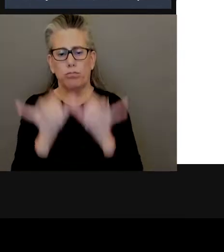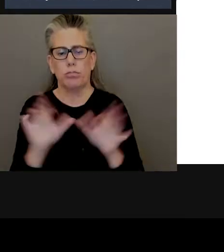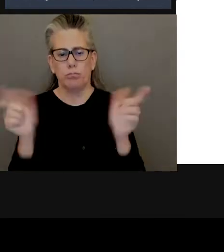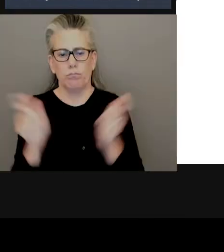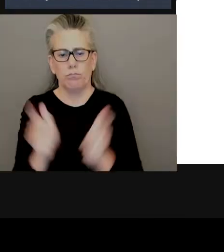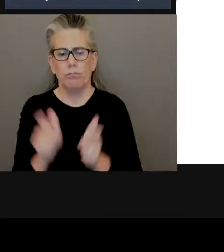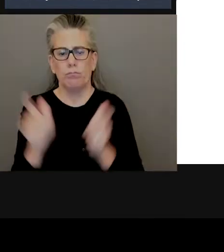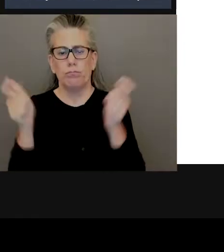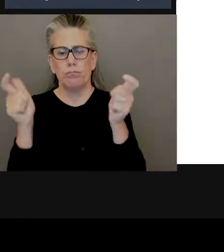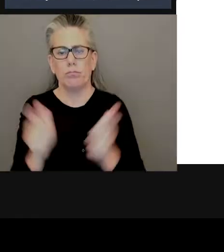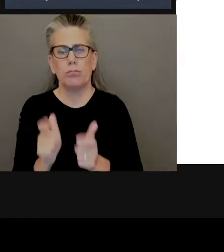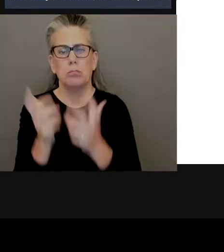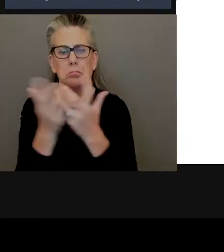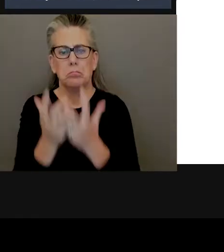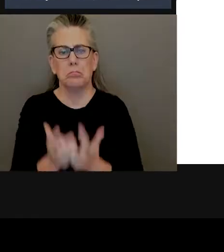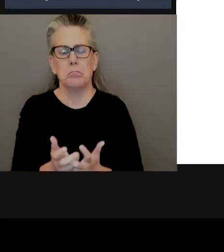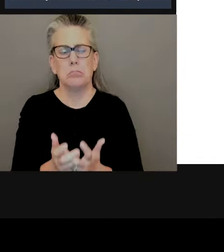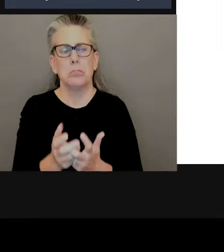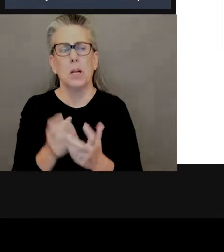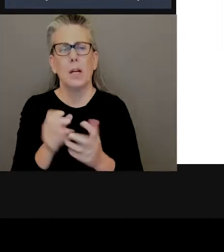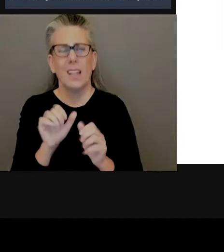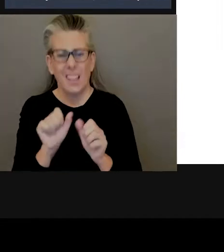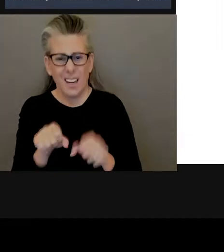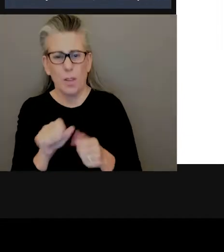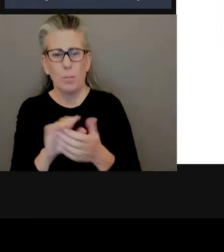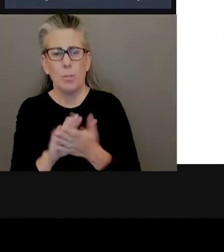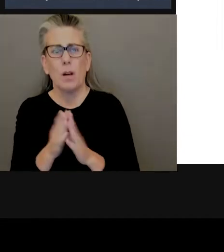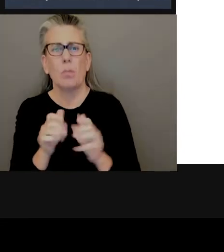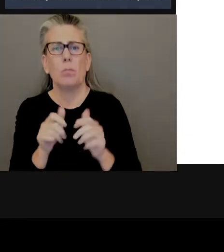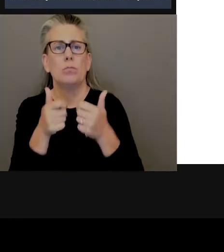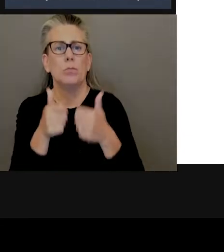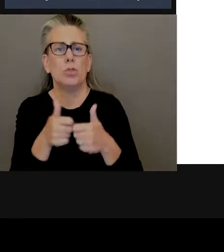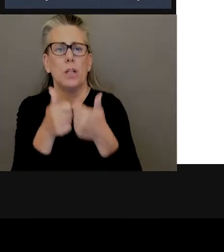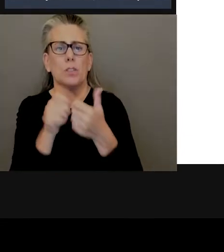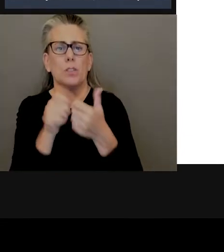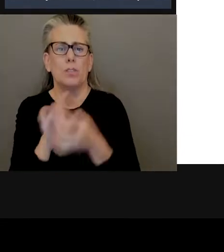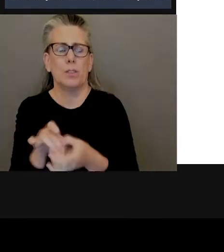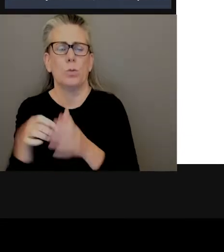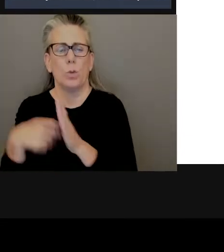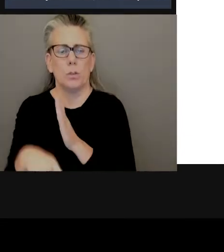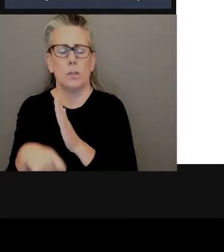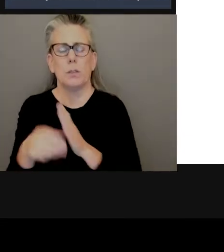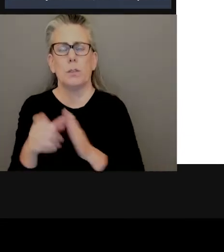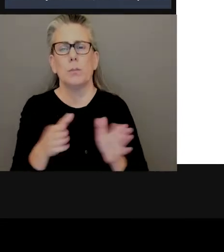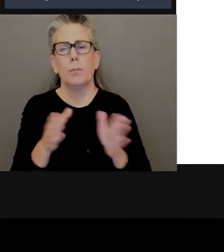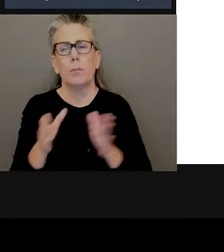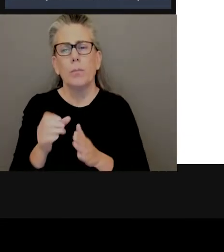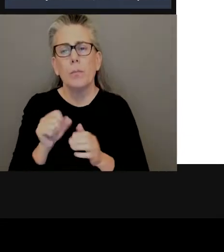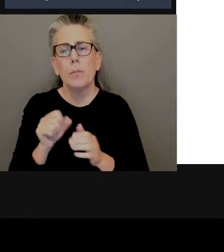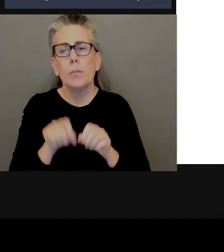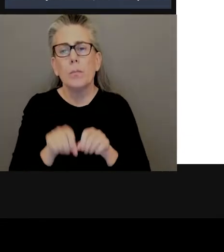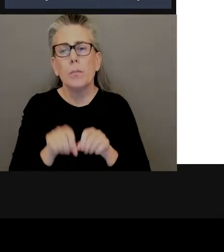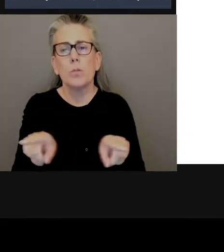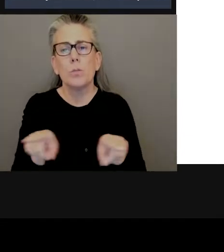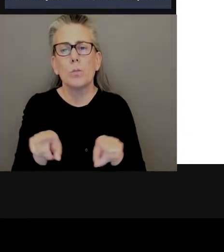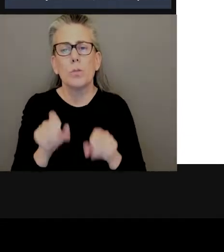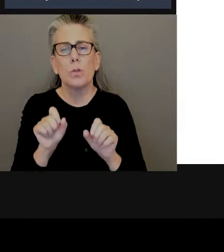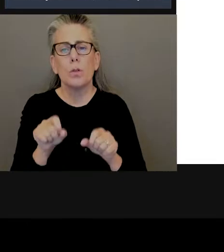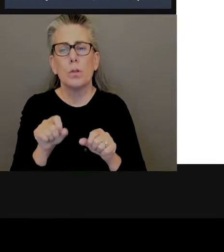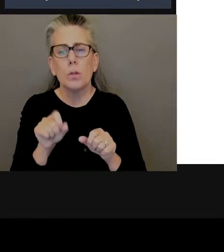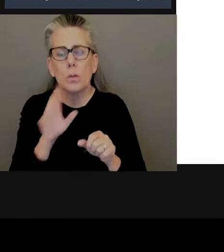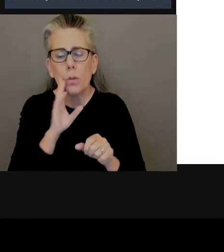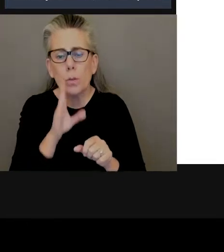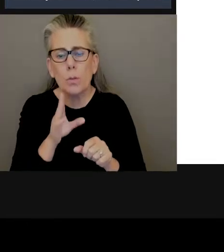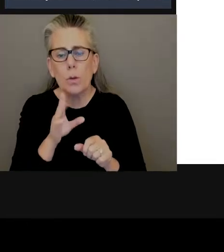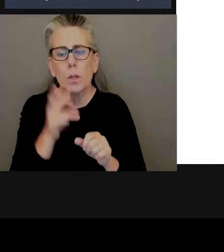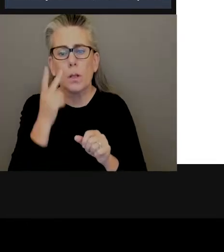it could result in increased operational cost. Now that's where AWS Kubeflow distribution comes in, and it provides its own Kubeflow